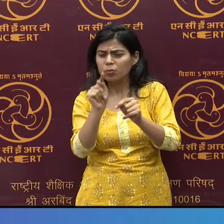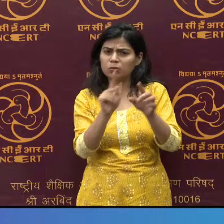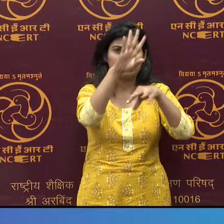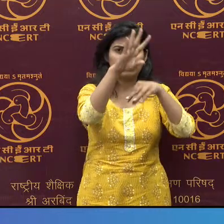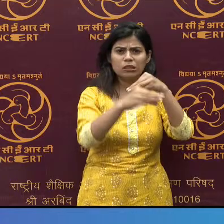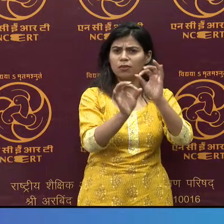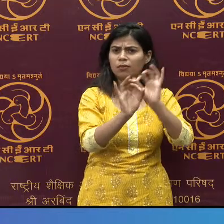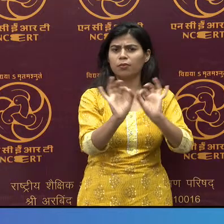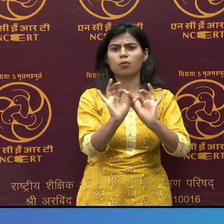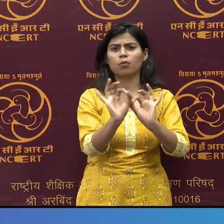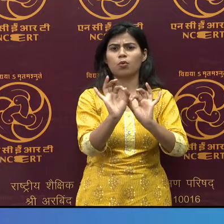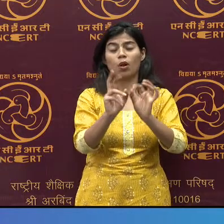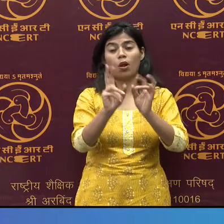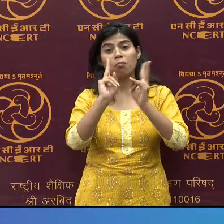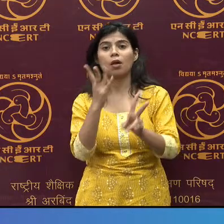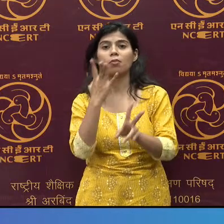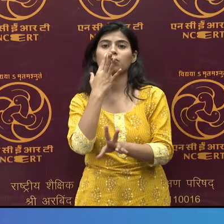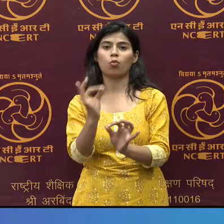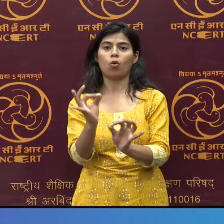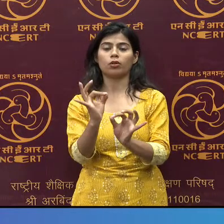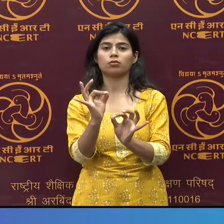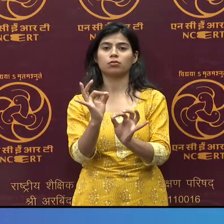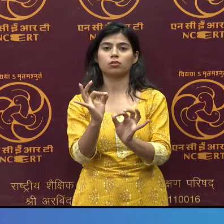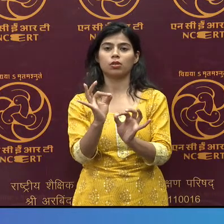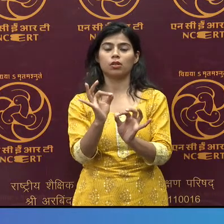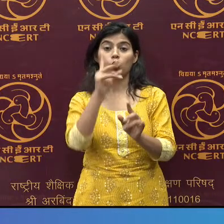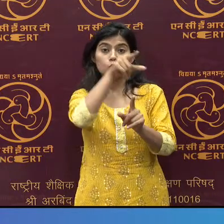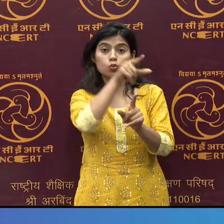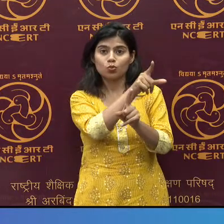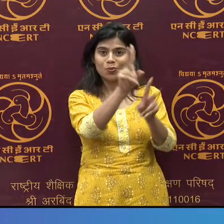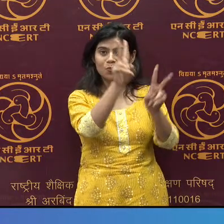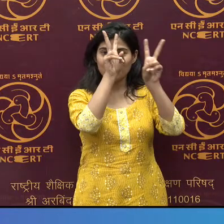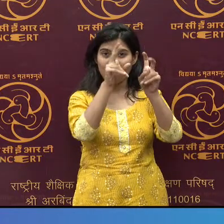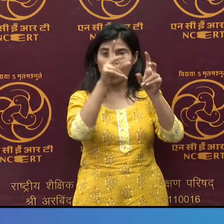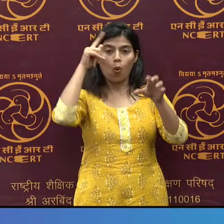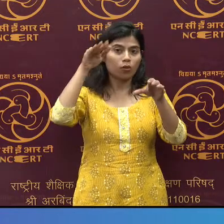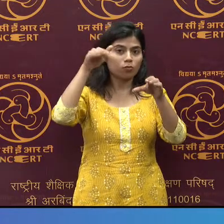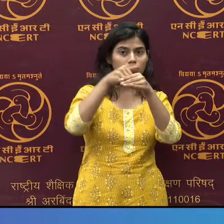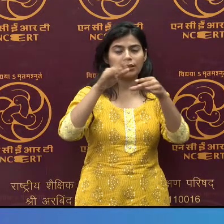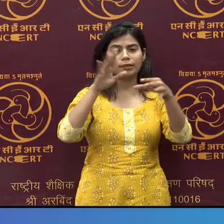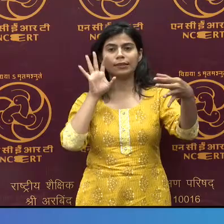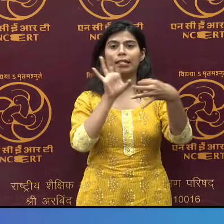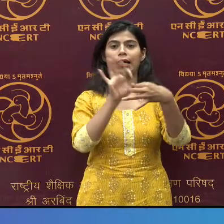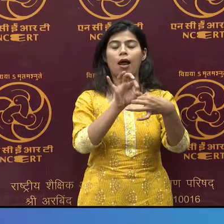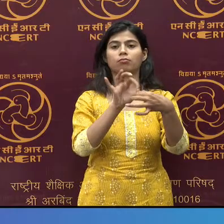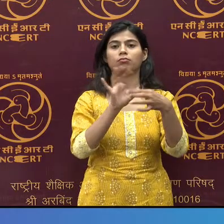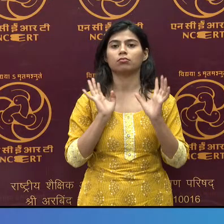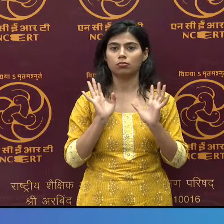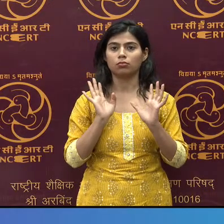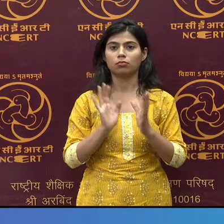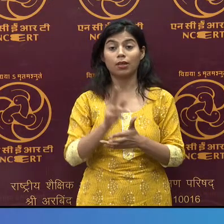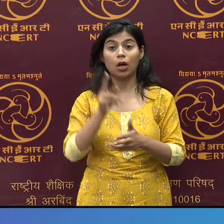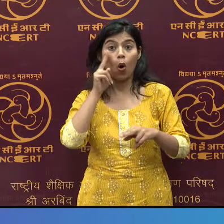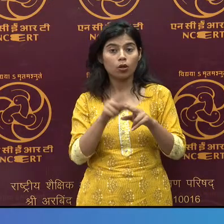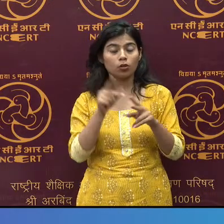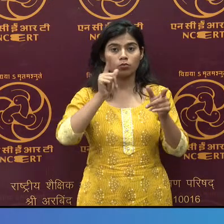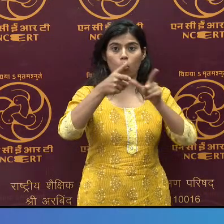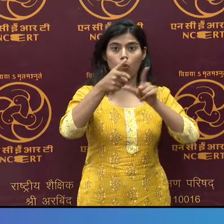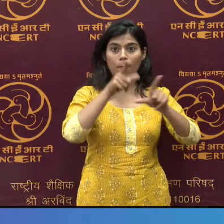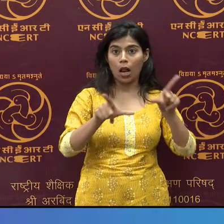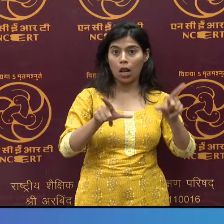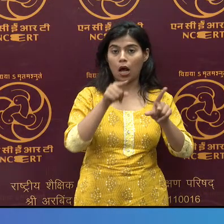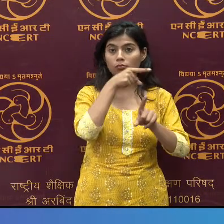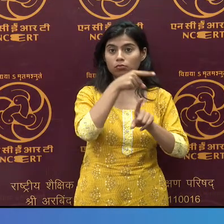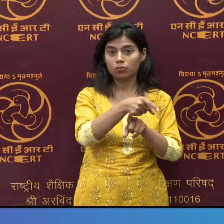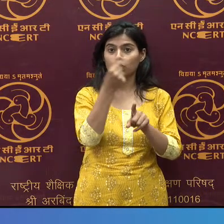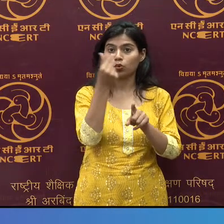We have to stick to the theme, and the language should be very, very clear. Your language will